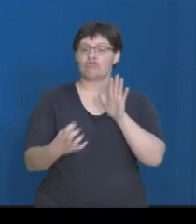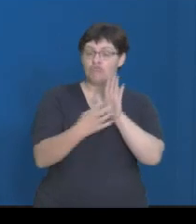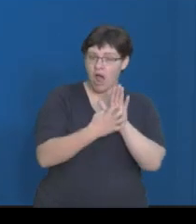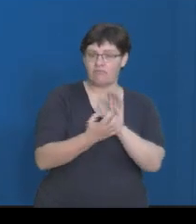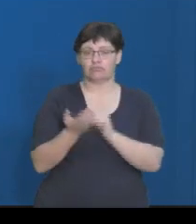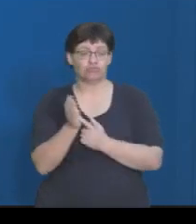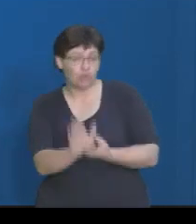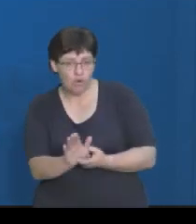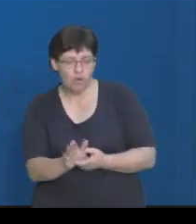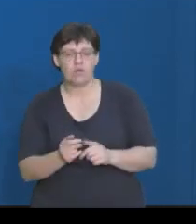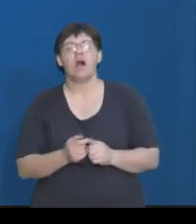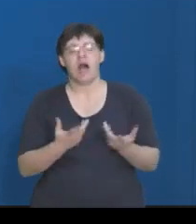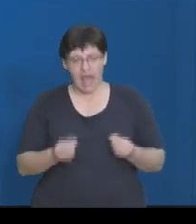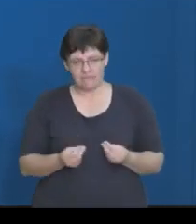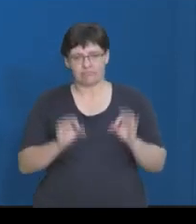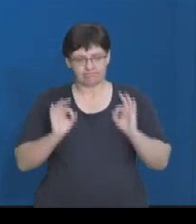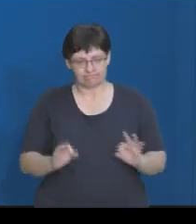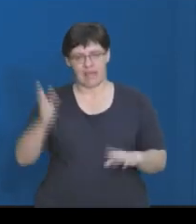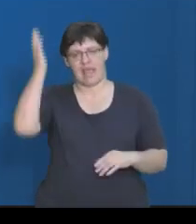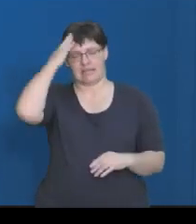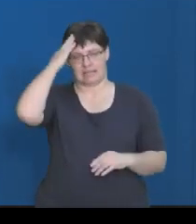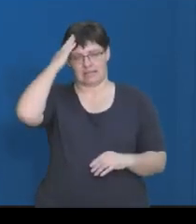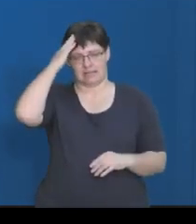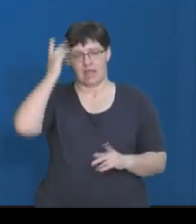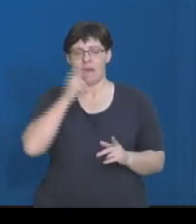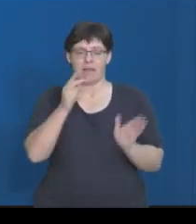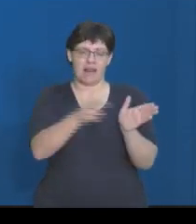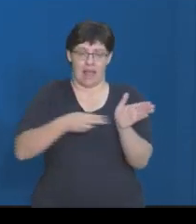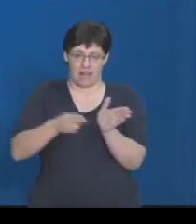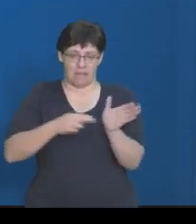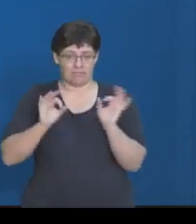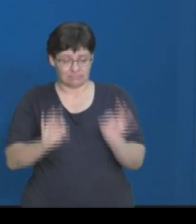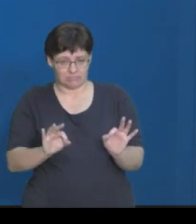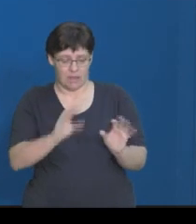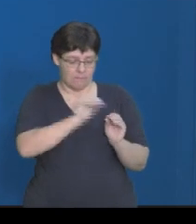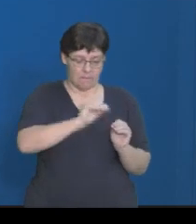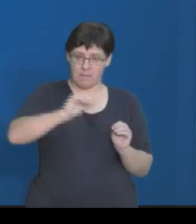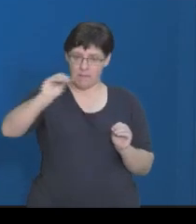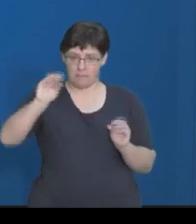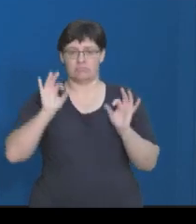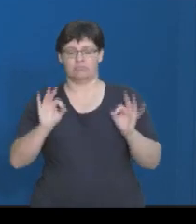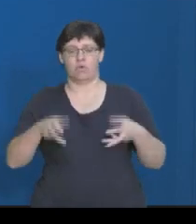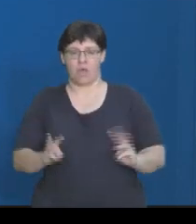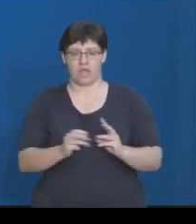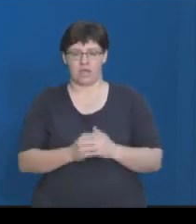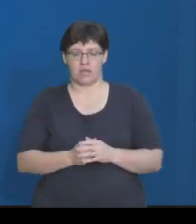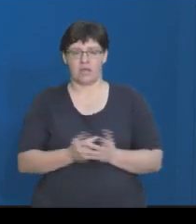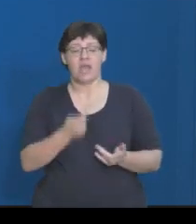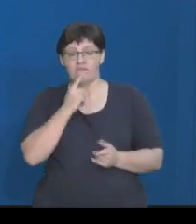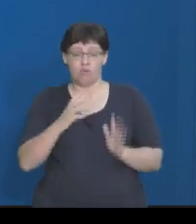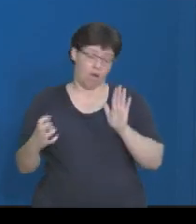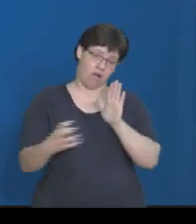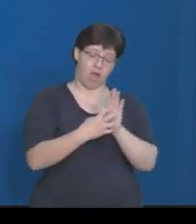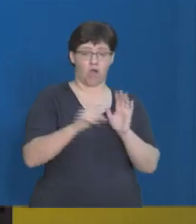illustrations should have an appropriate heading and be labeled and plotted correctly. If you just draw a